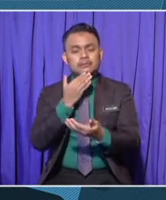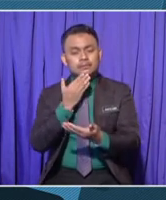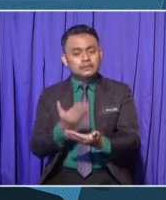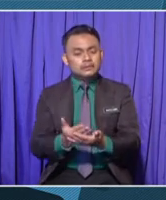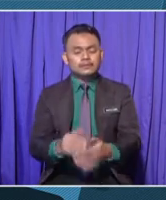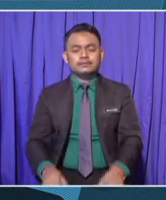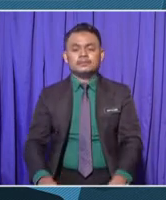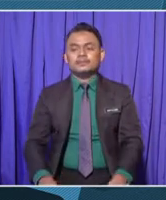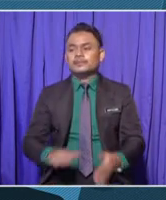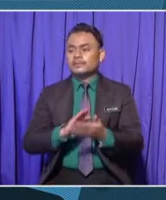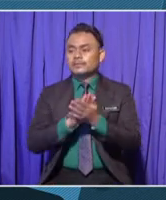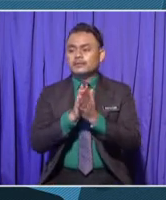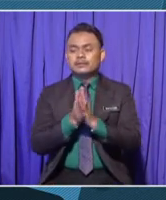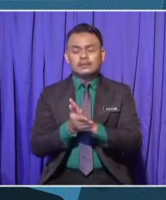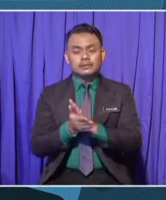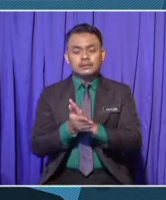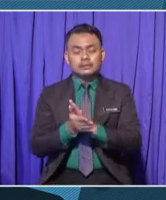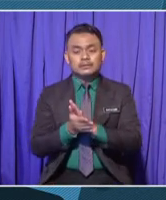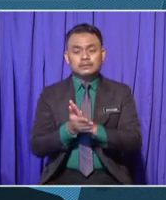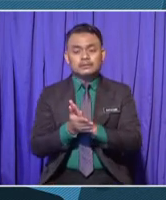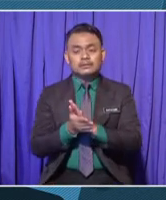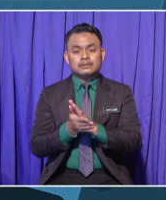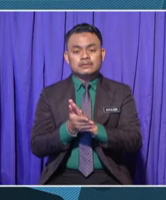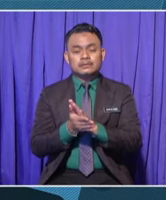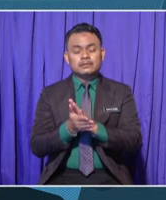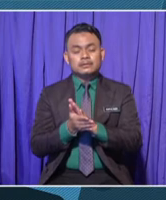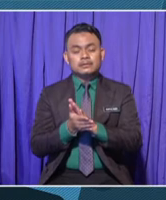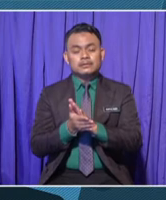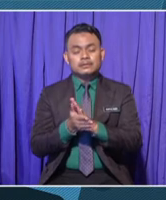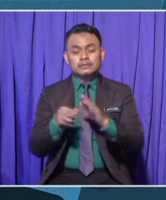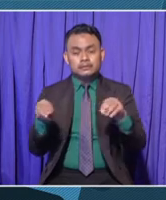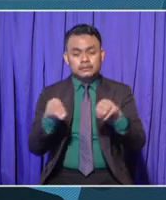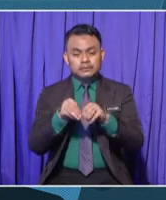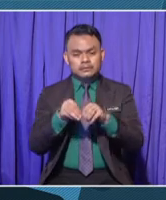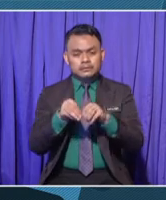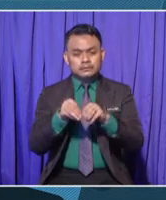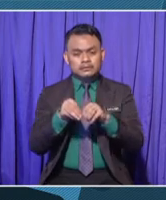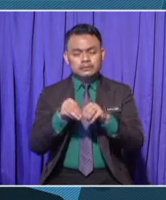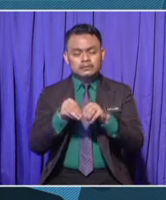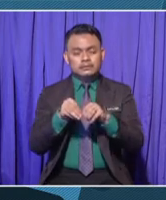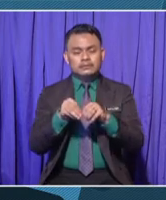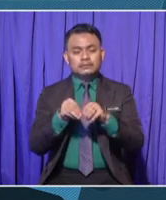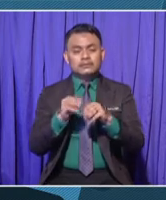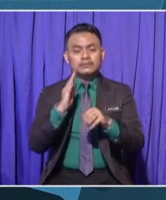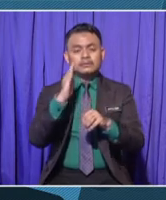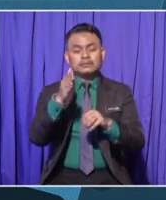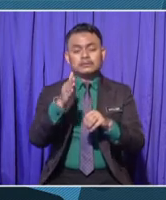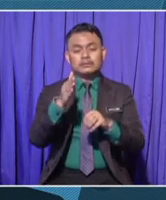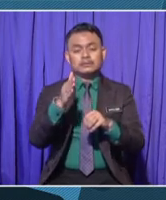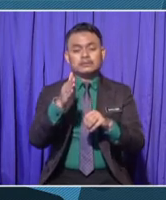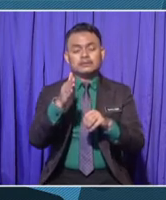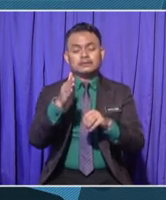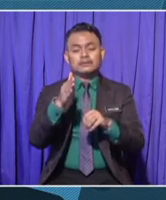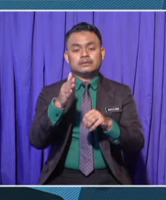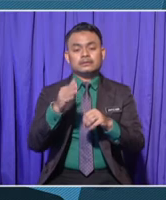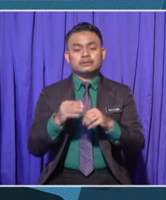so that the magnetic force present on the objects does not disappear and is not